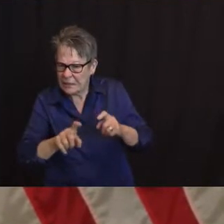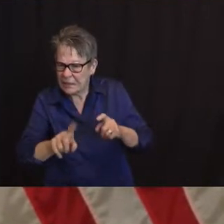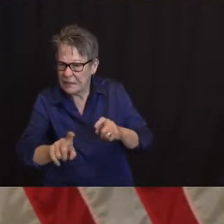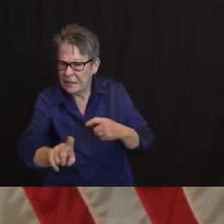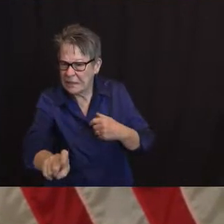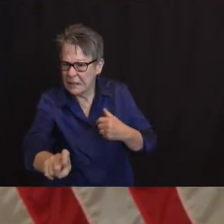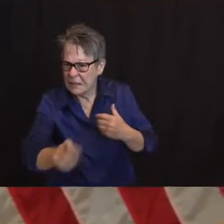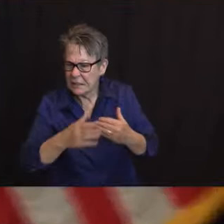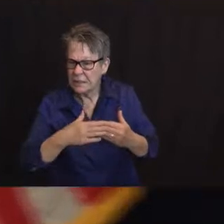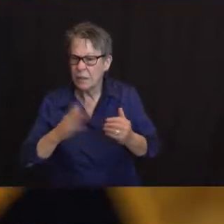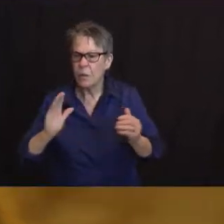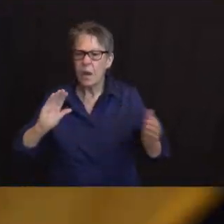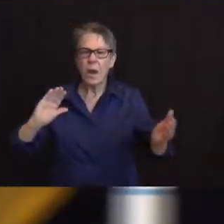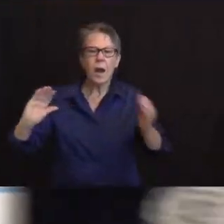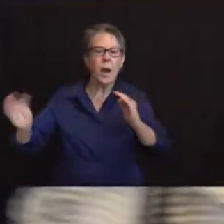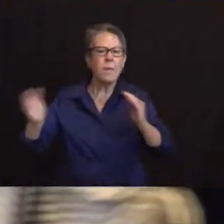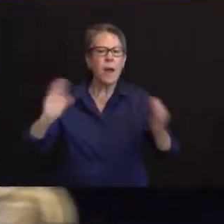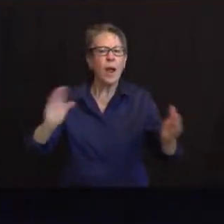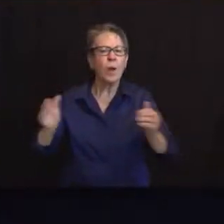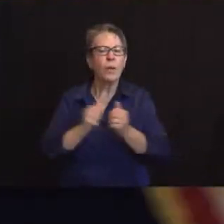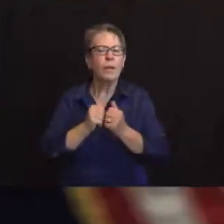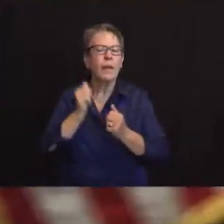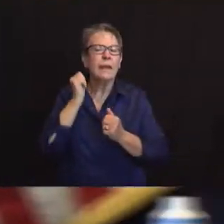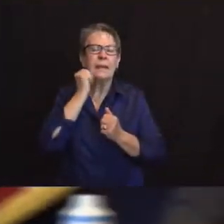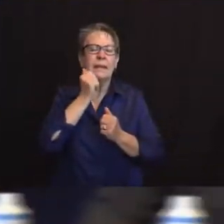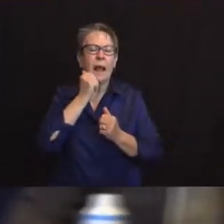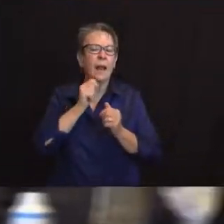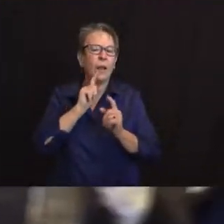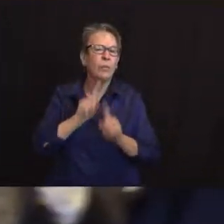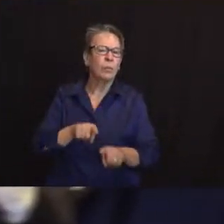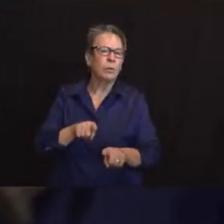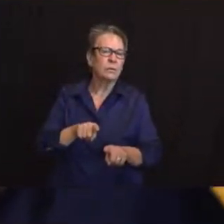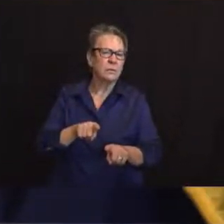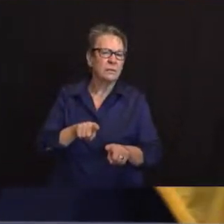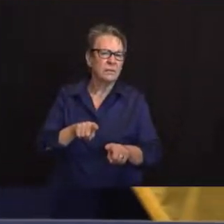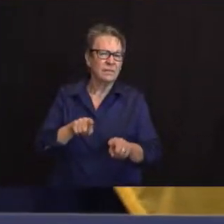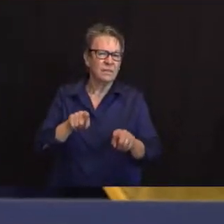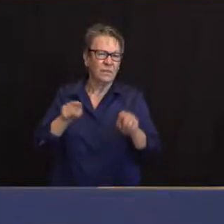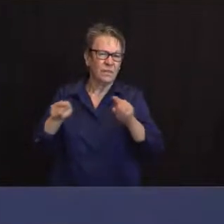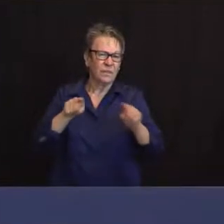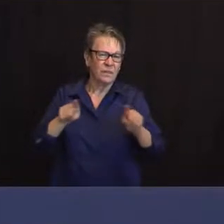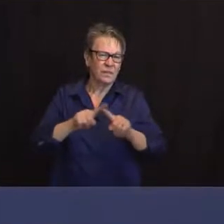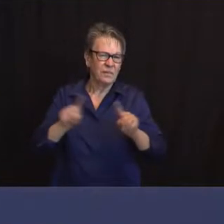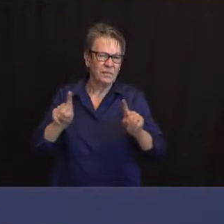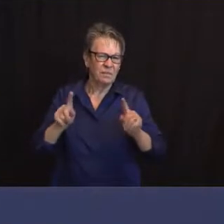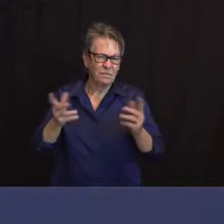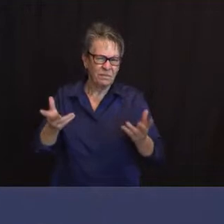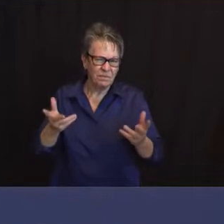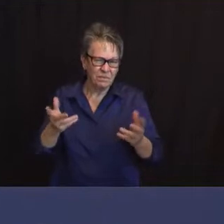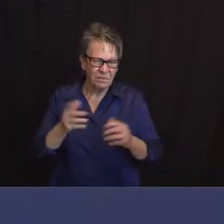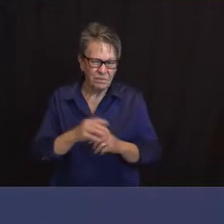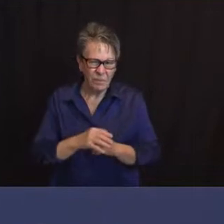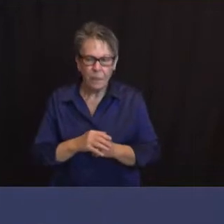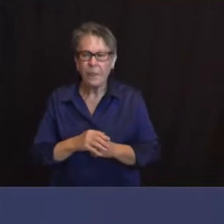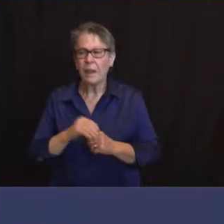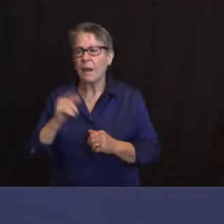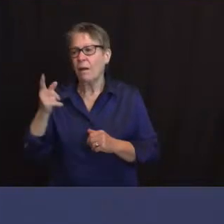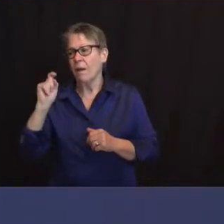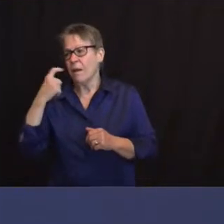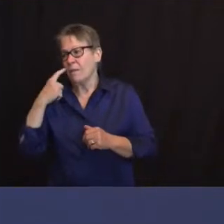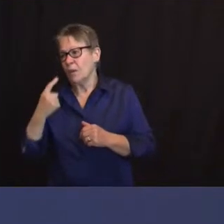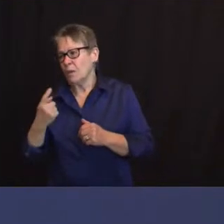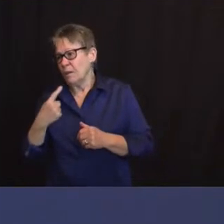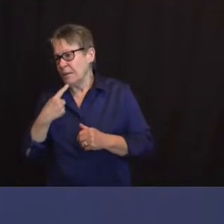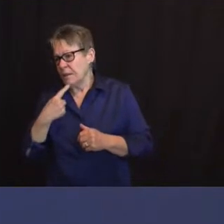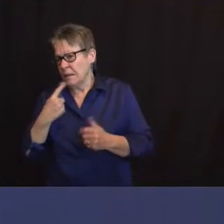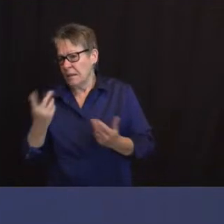The genesis of that question, which is why I was perplexed by it last week, as you and I both know, is a political genesis. I'm not saying you are being political, but the genesis of